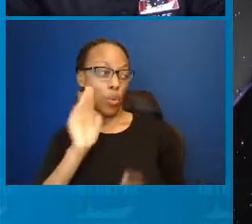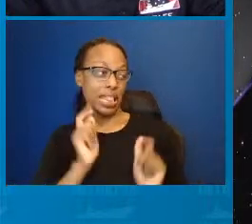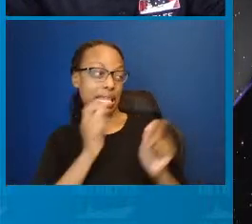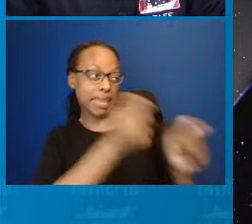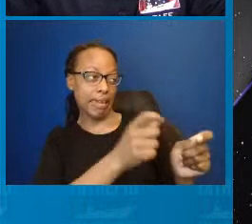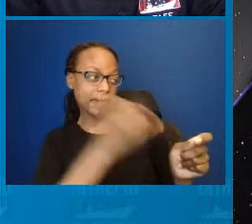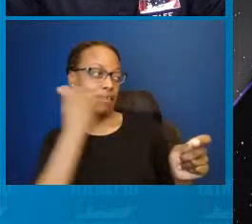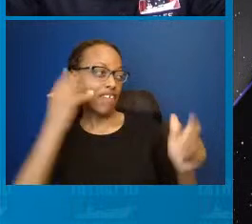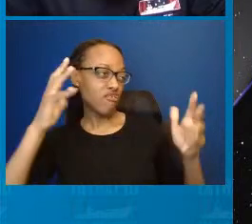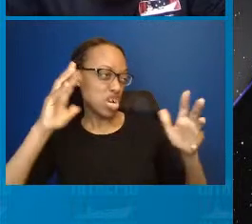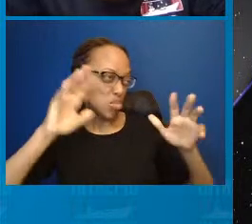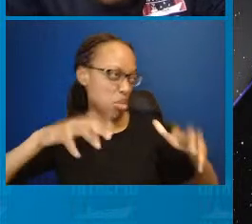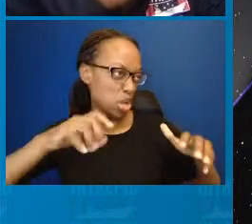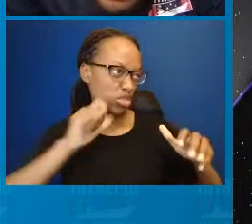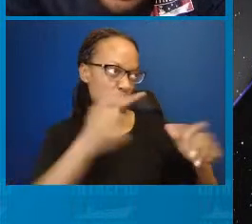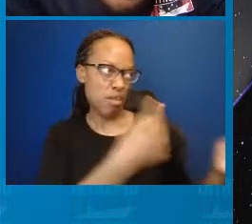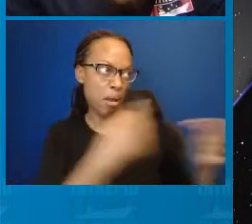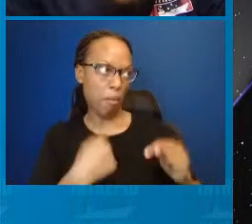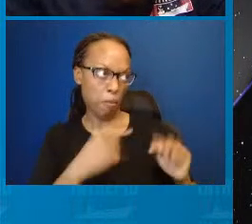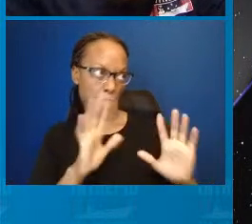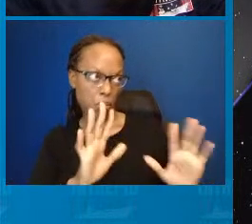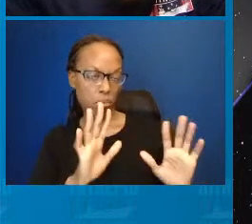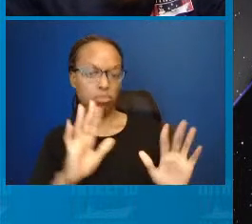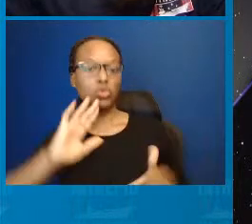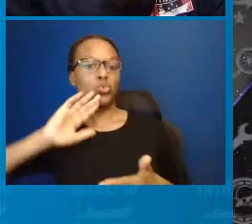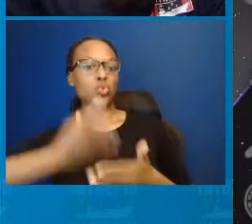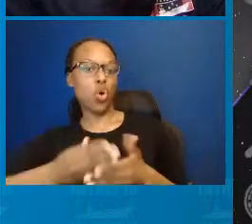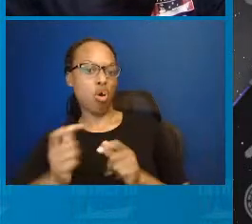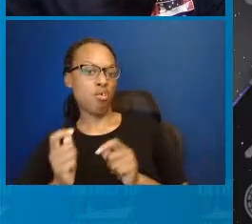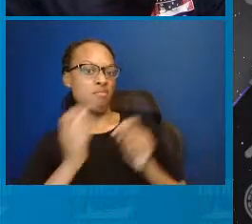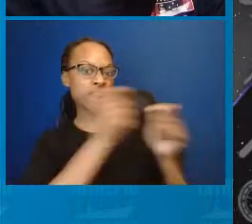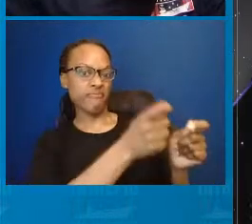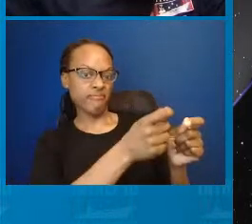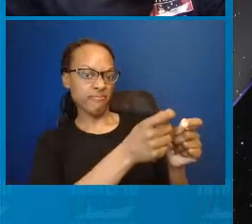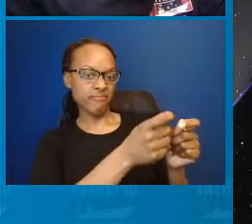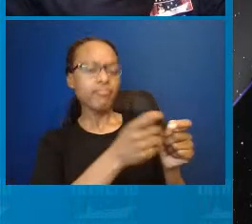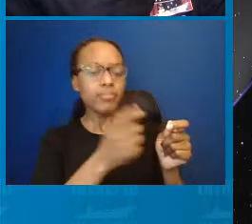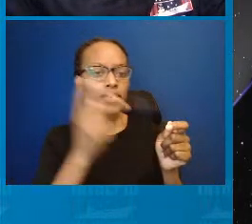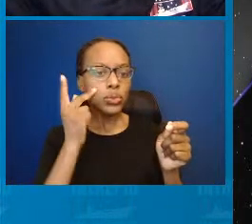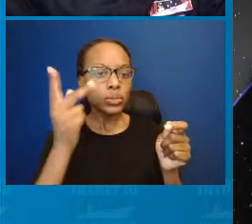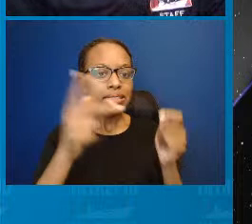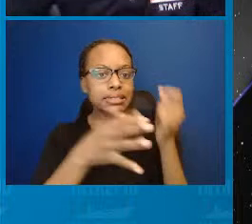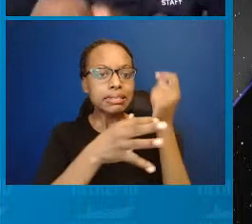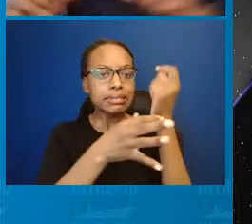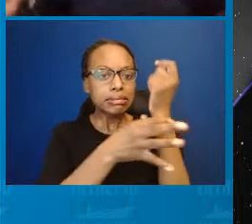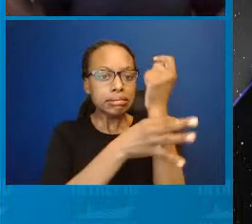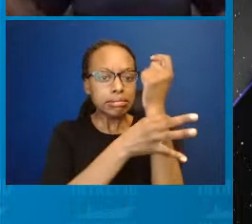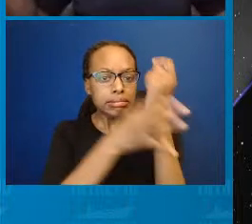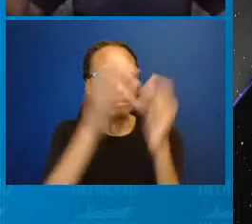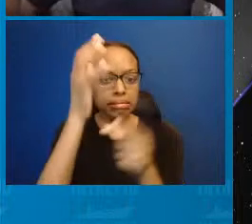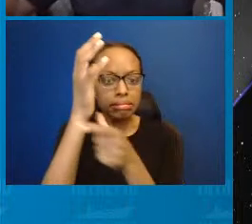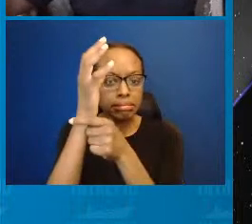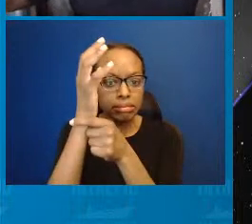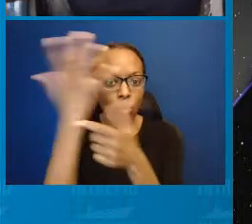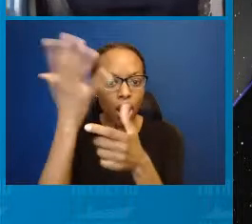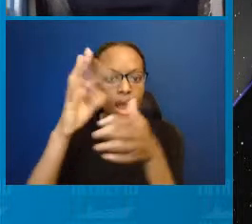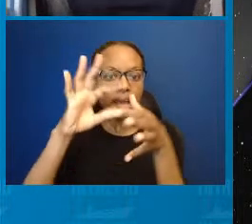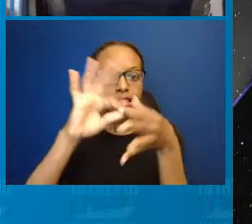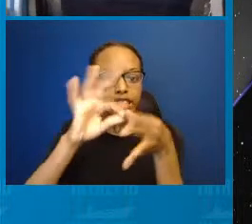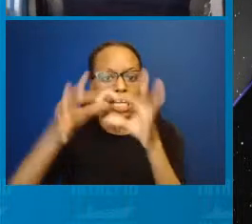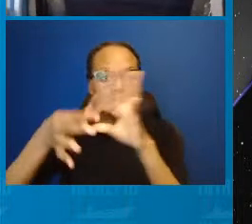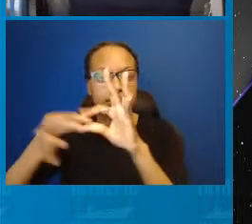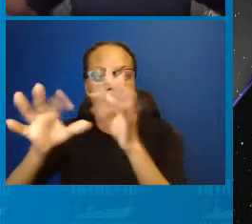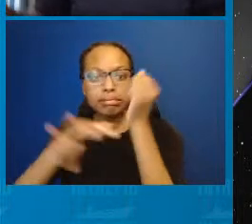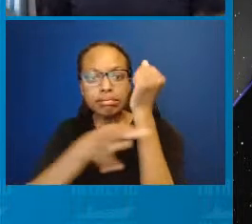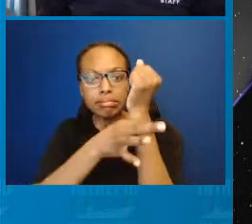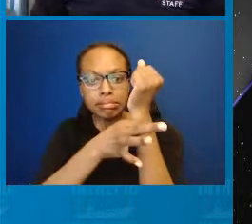here. And you might notice she has something around her wrist. These happen to be chains because she was ended